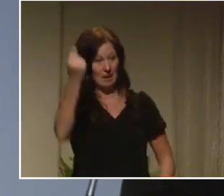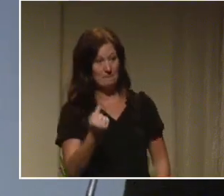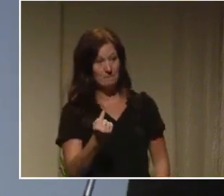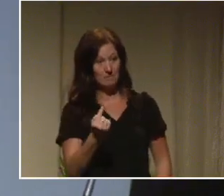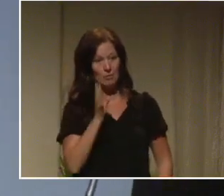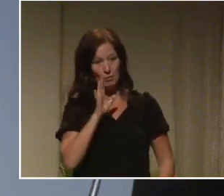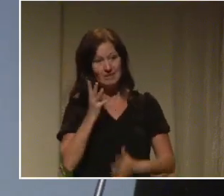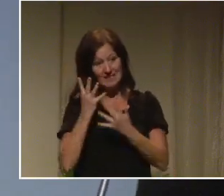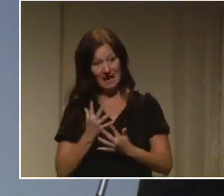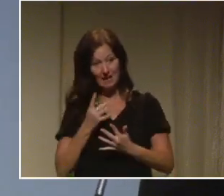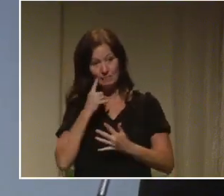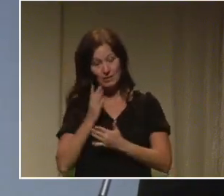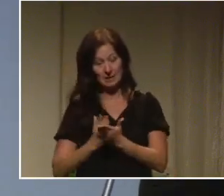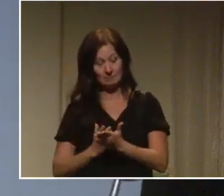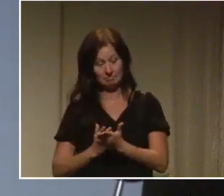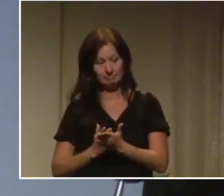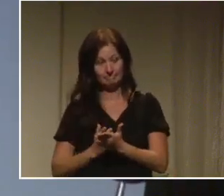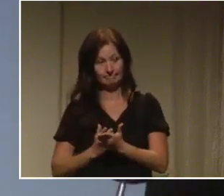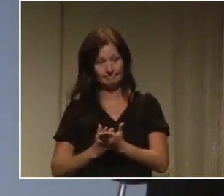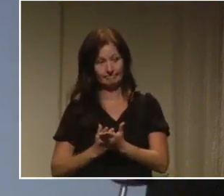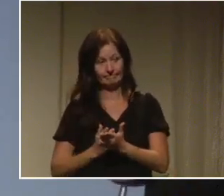God says we're a kingdom.